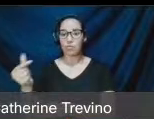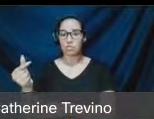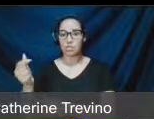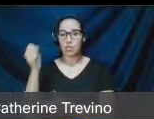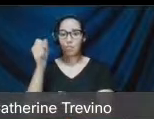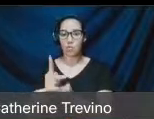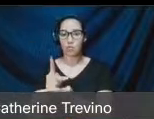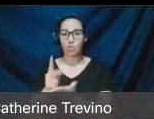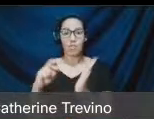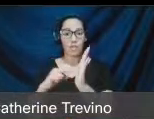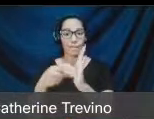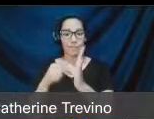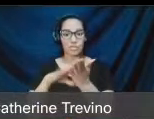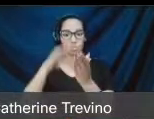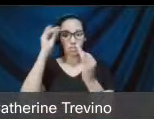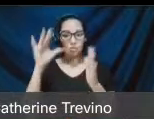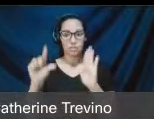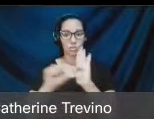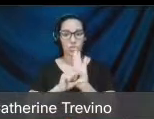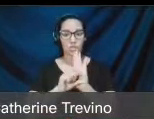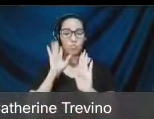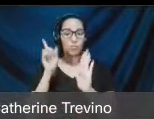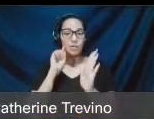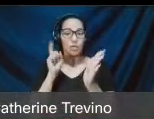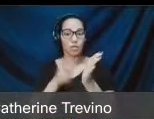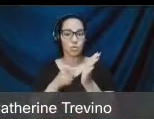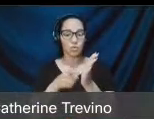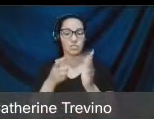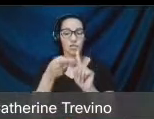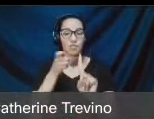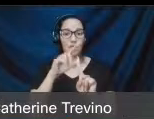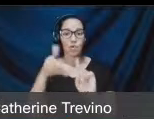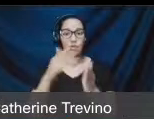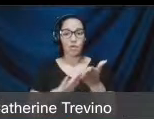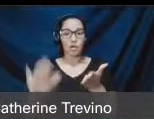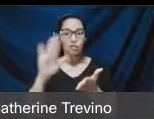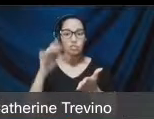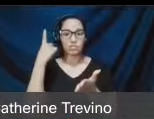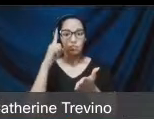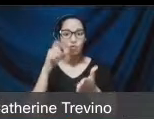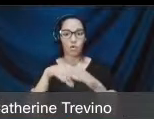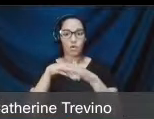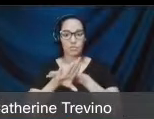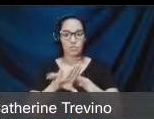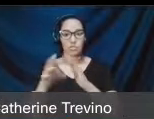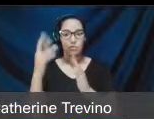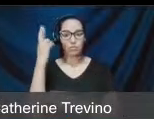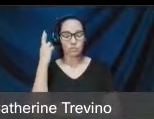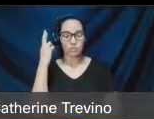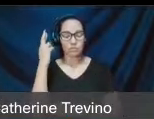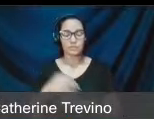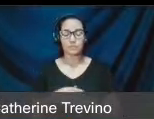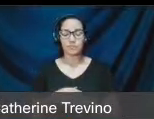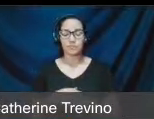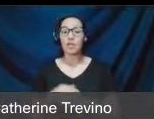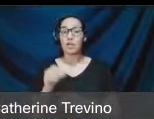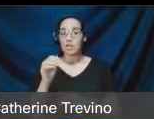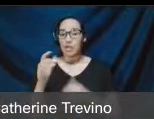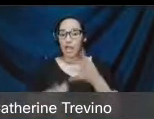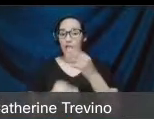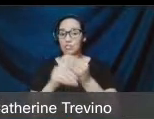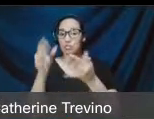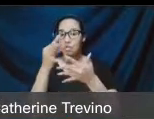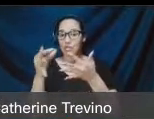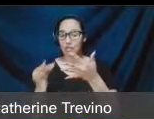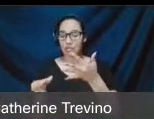This means that student grades will be recognized by UC and CSU for admissions purposes. There have been requests for additional electives, and our ESD